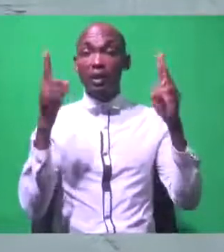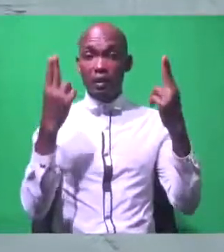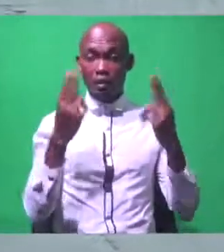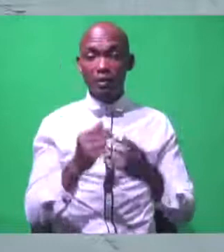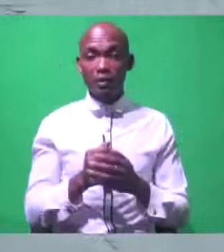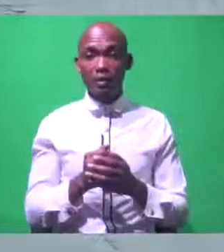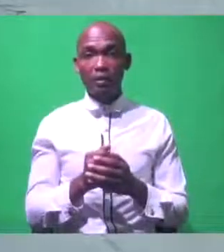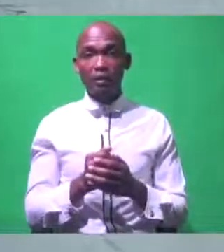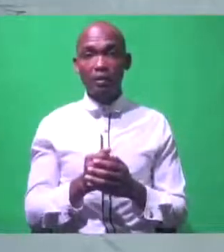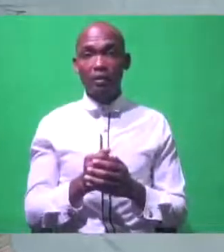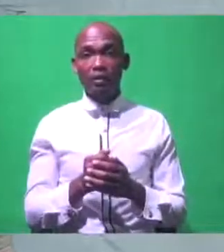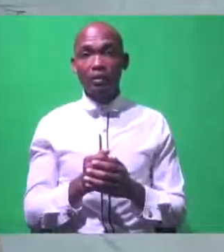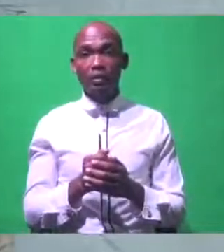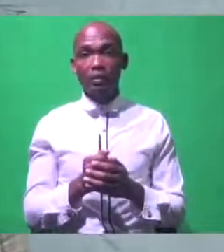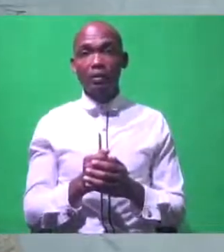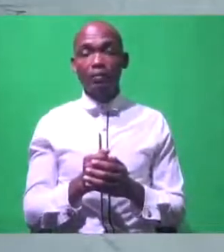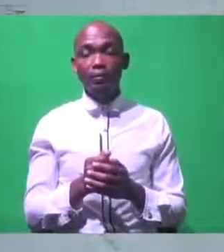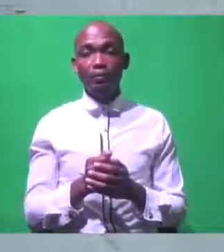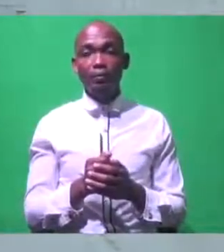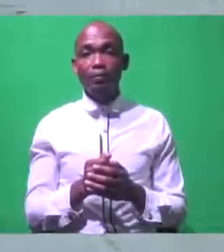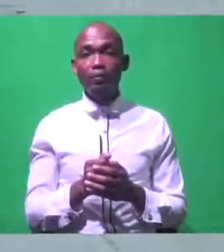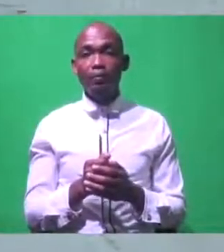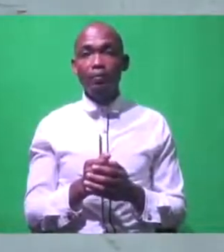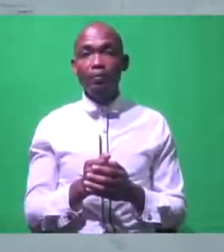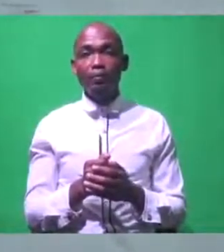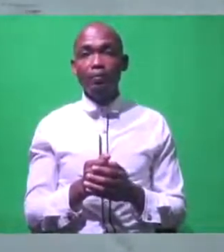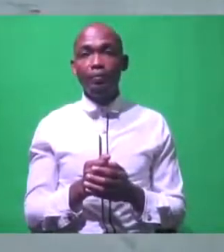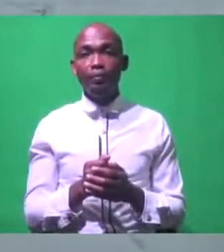is the second lesson.